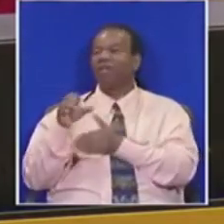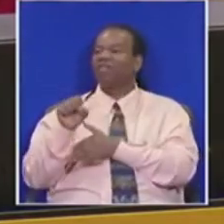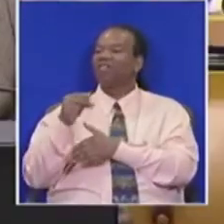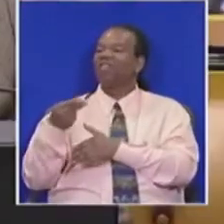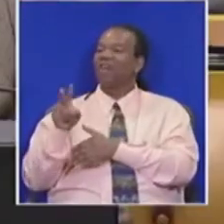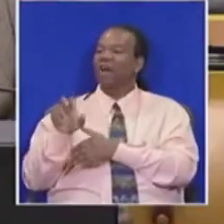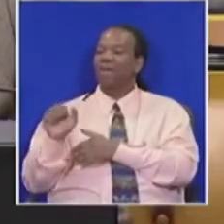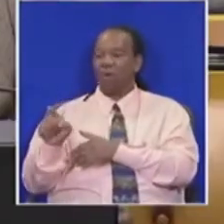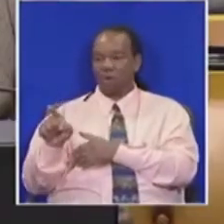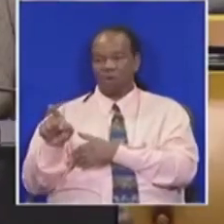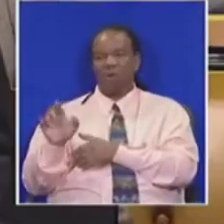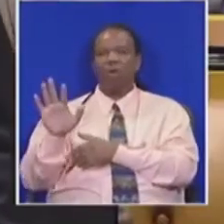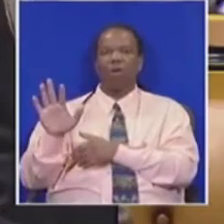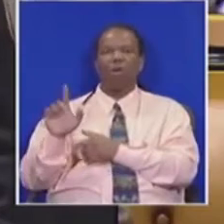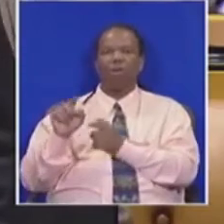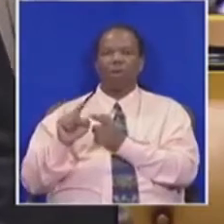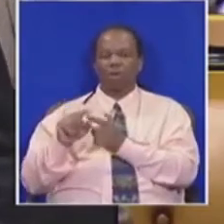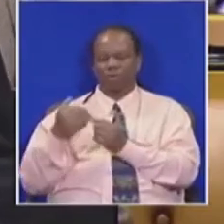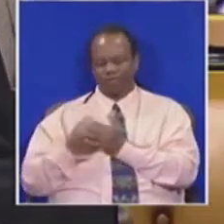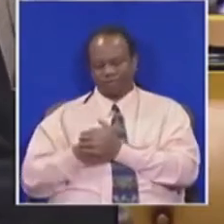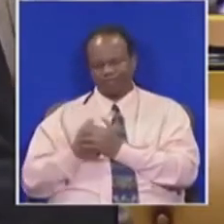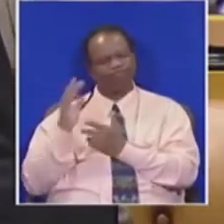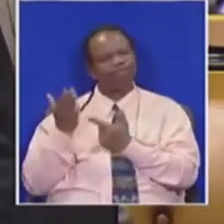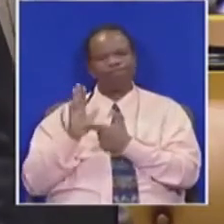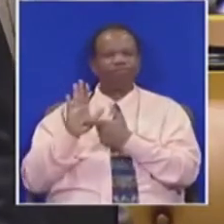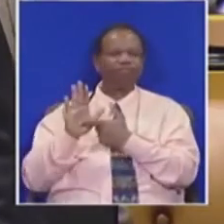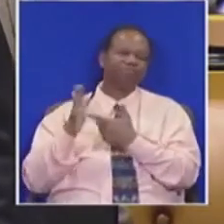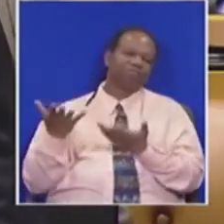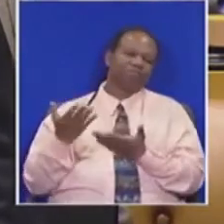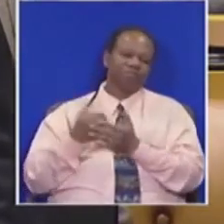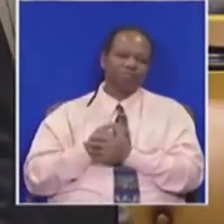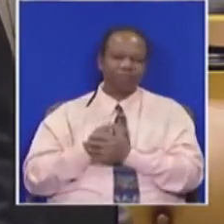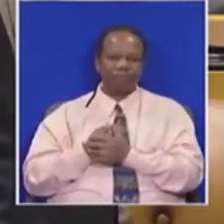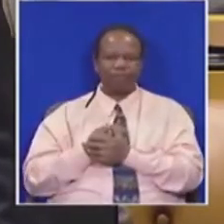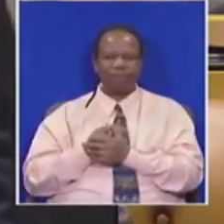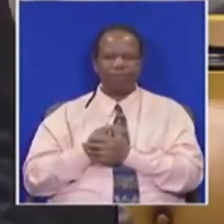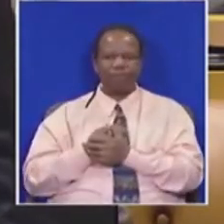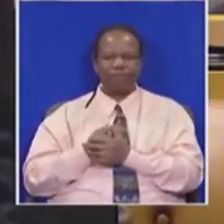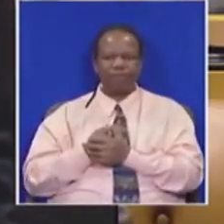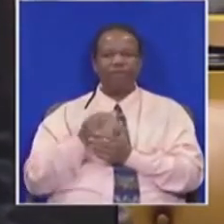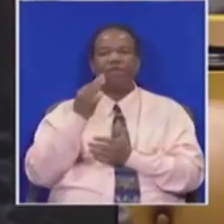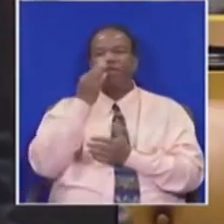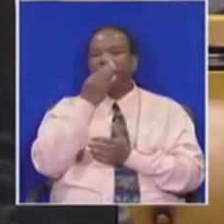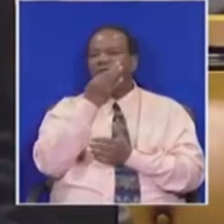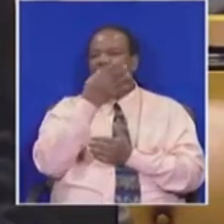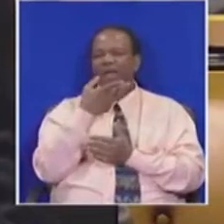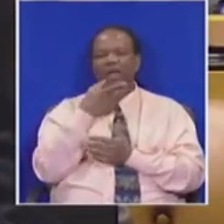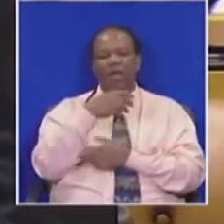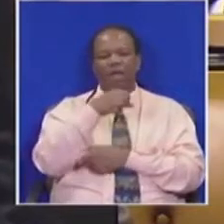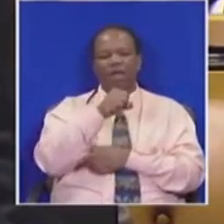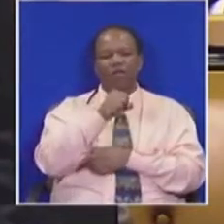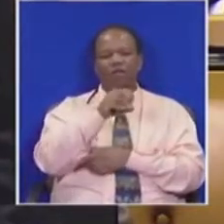Shivambu is raising, for instance, hypothetically, talking about the sale of certain